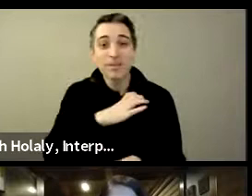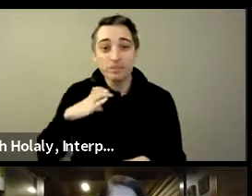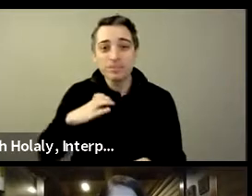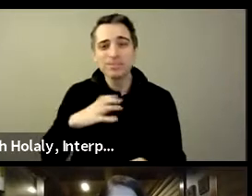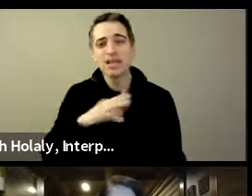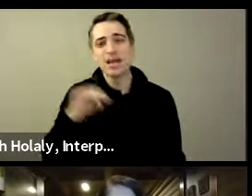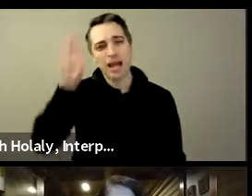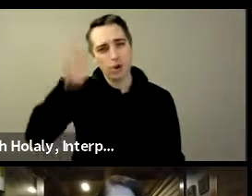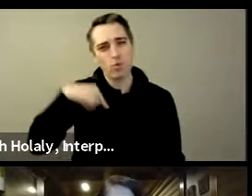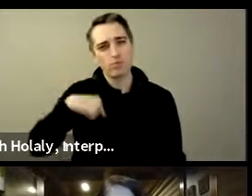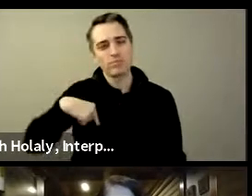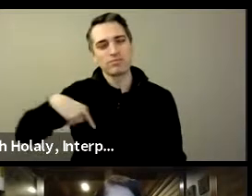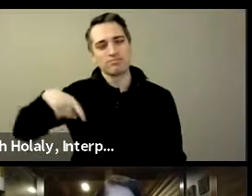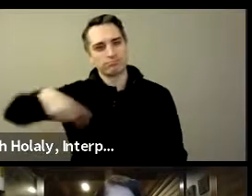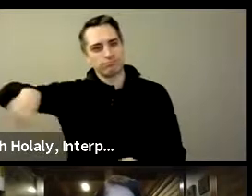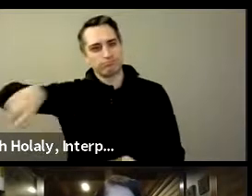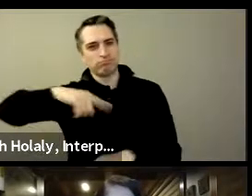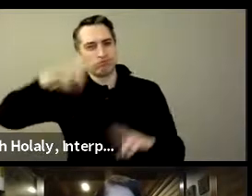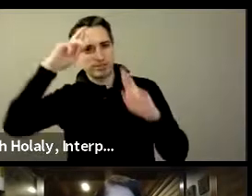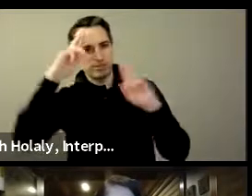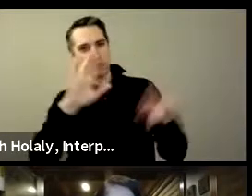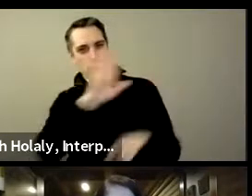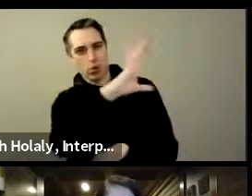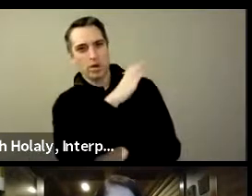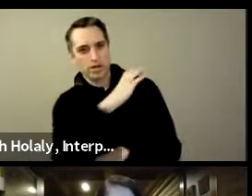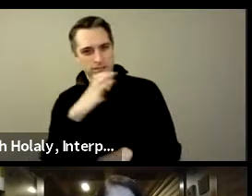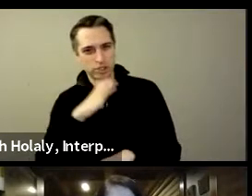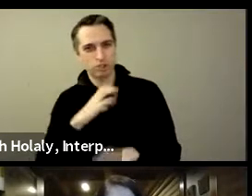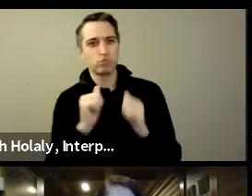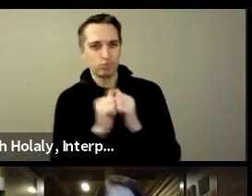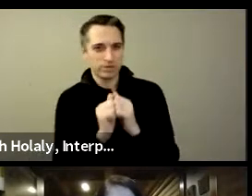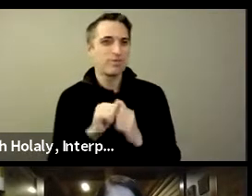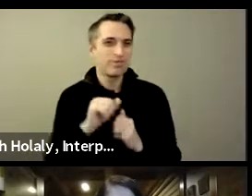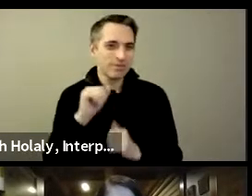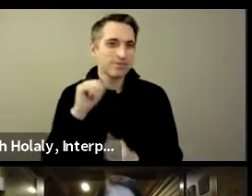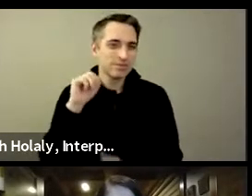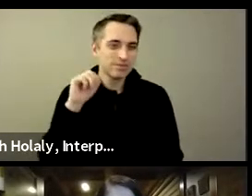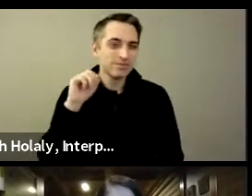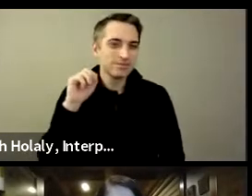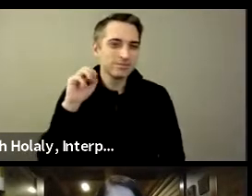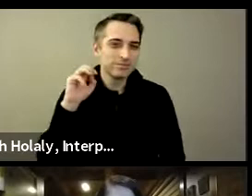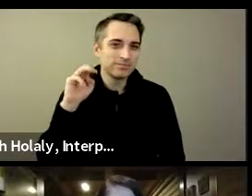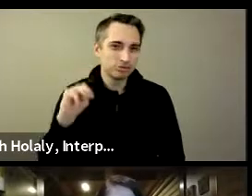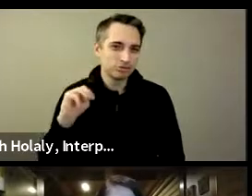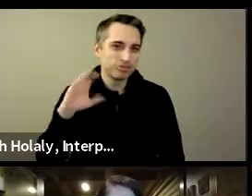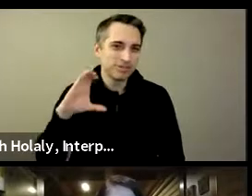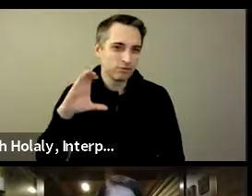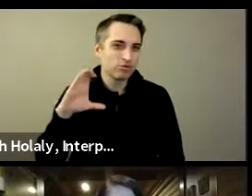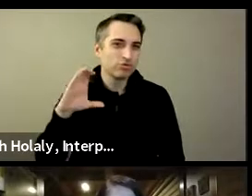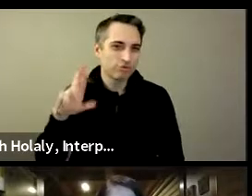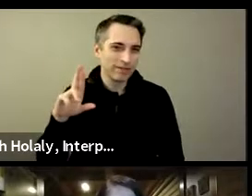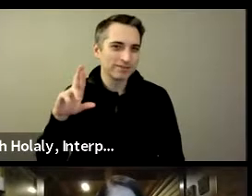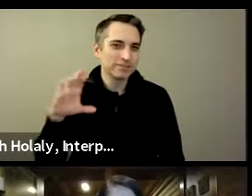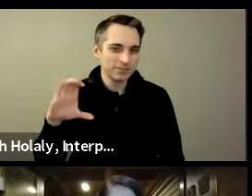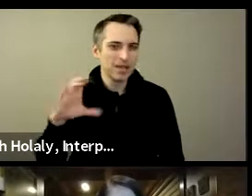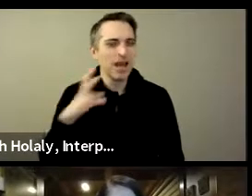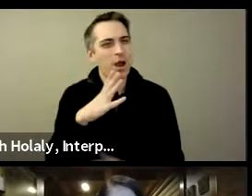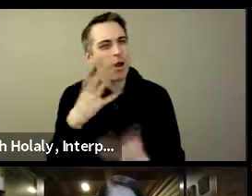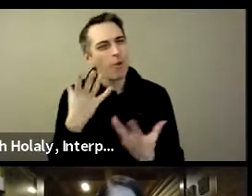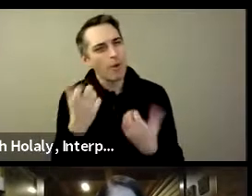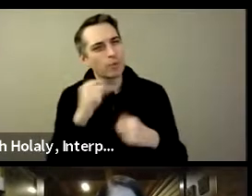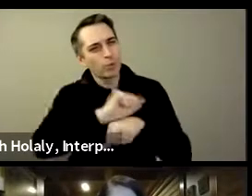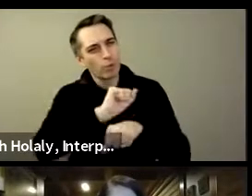deeply respect the work that you're doing there with the commission, with the Civil Rights Commission, and would like to work collaboratively with you to build a